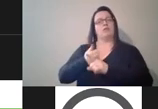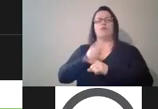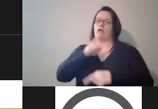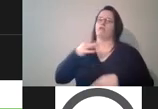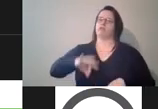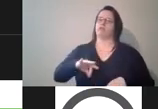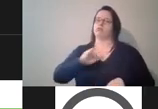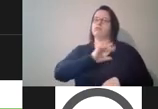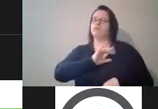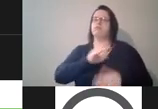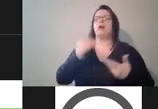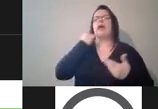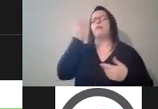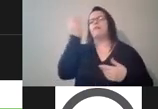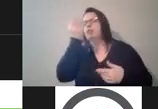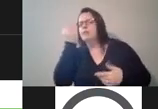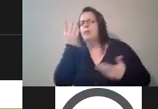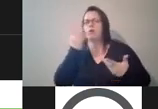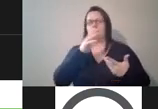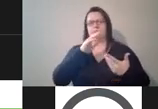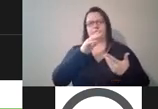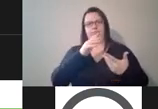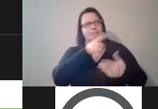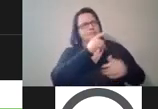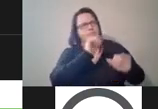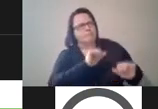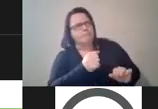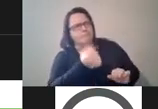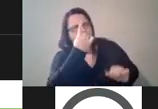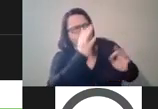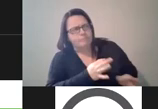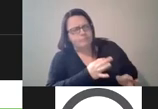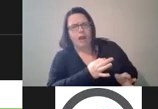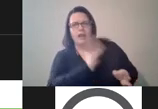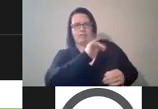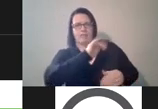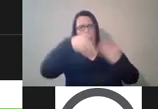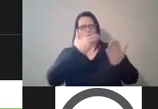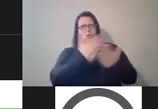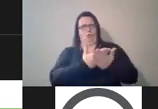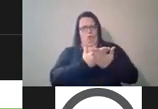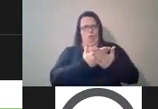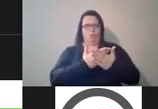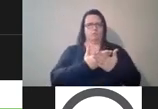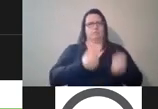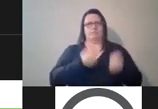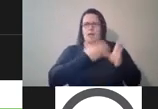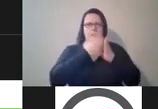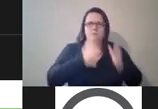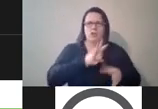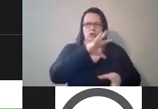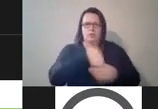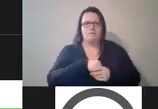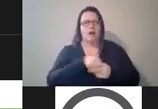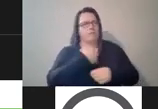about capacity with that more holistic lens, we'll say, where these multiple professional perspectives can kind of really enrich the process